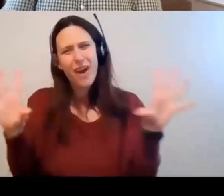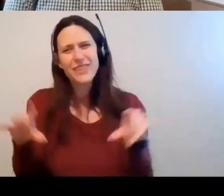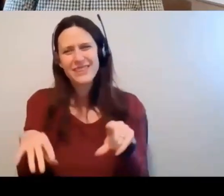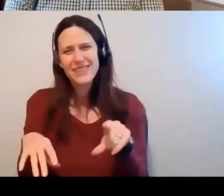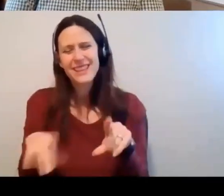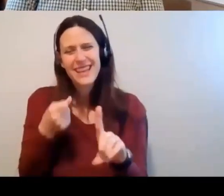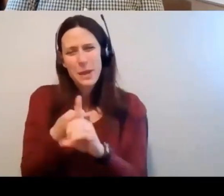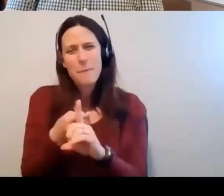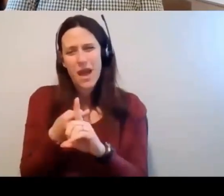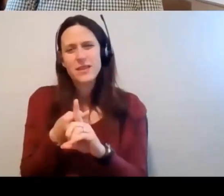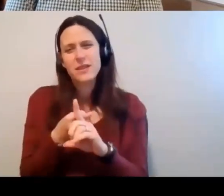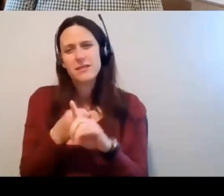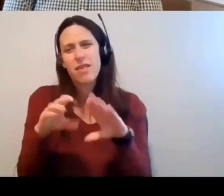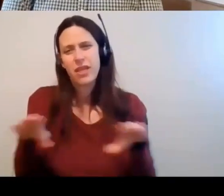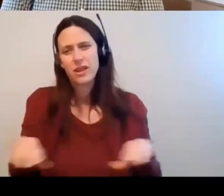an impact.